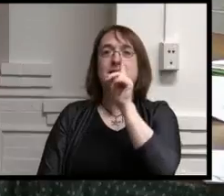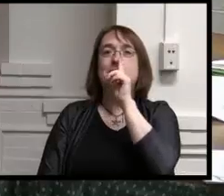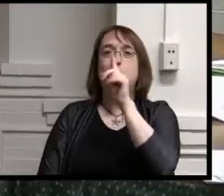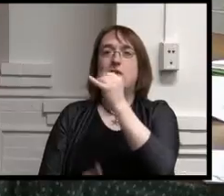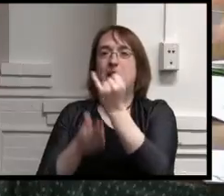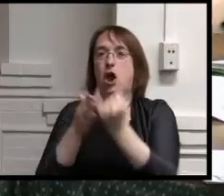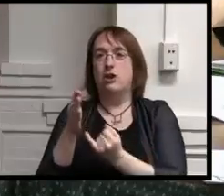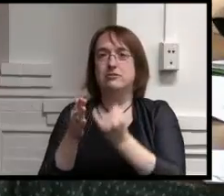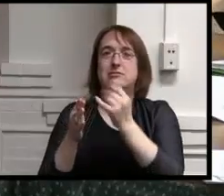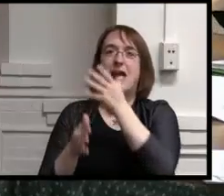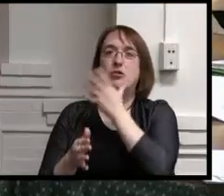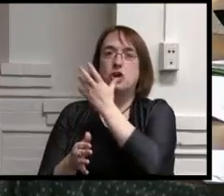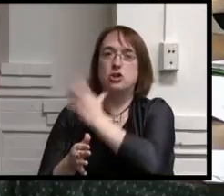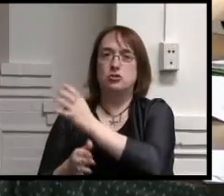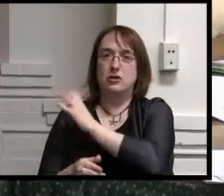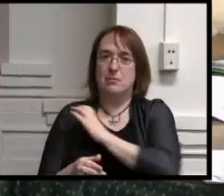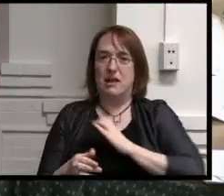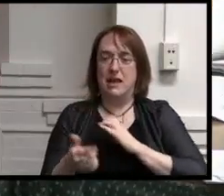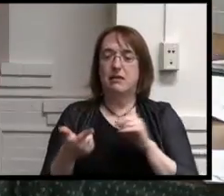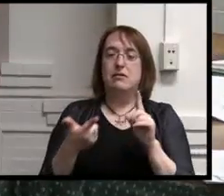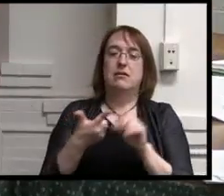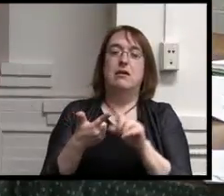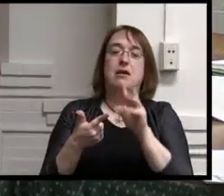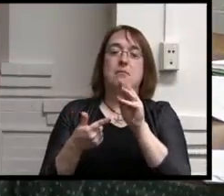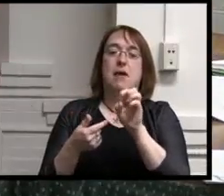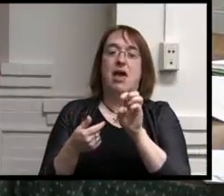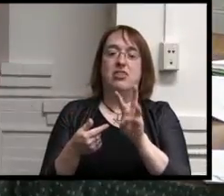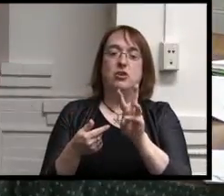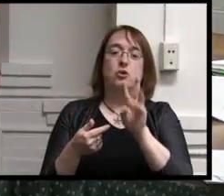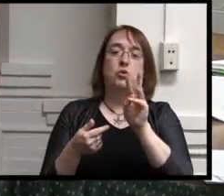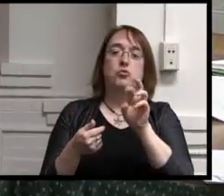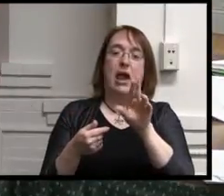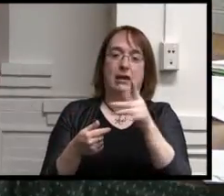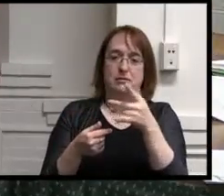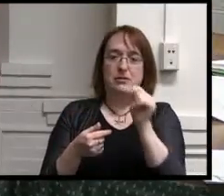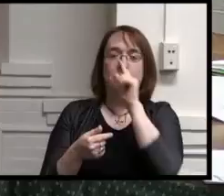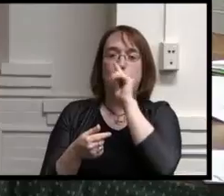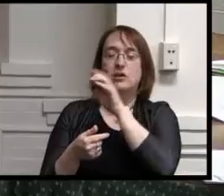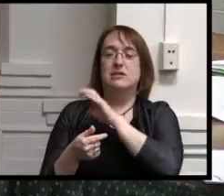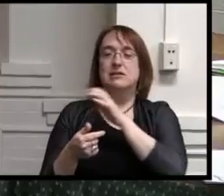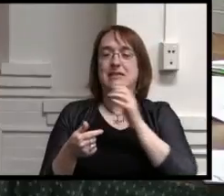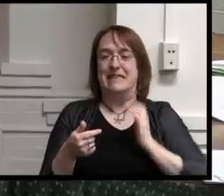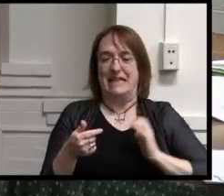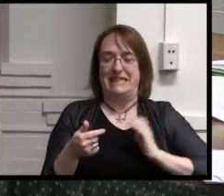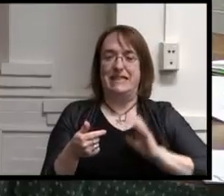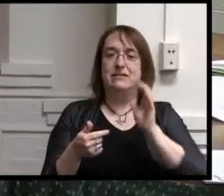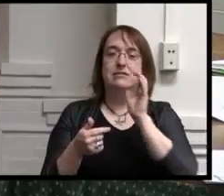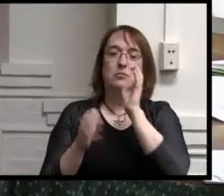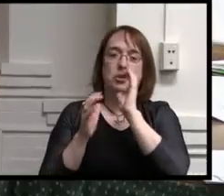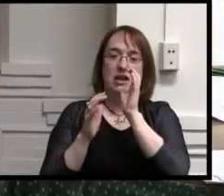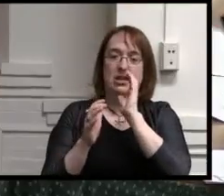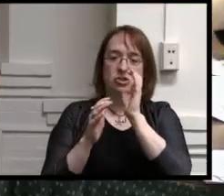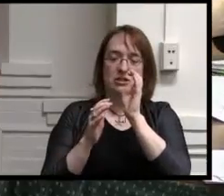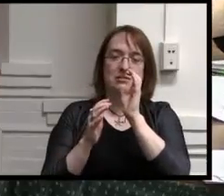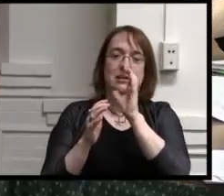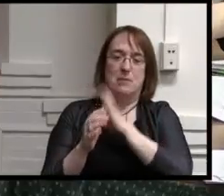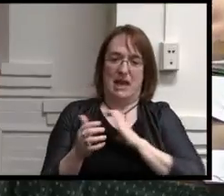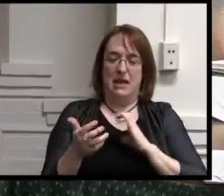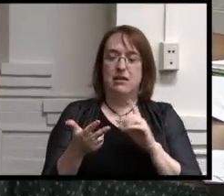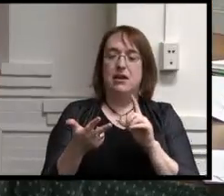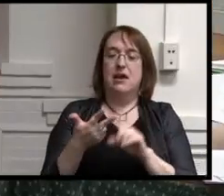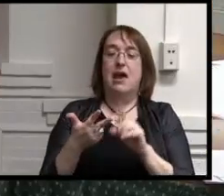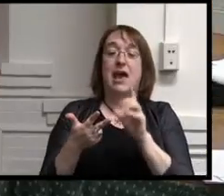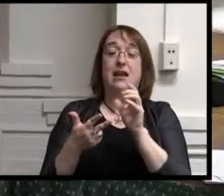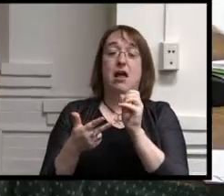Advisory Board. I nominate Matthew Wright to the Citizen Police Communications Committee. And I nominate Oscar Heller to the